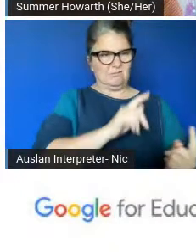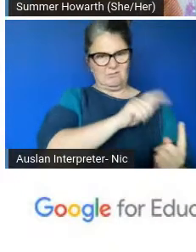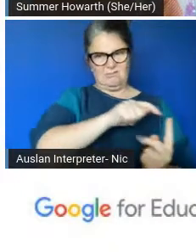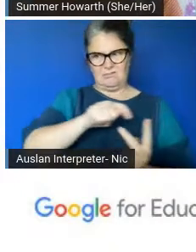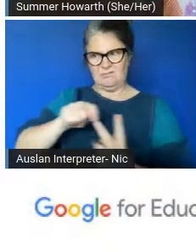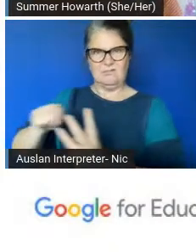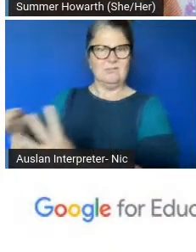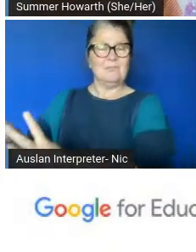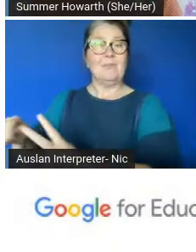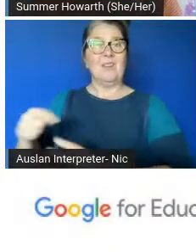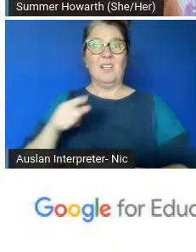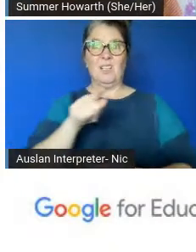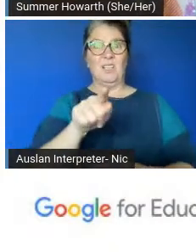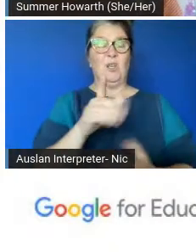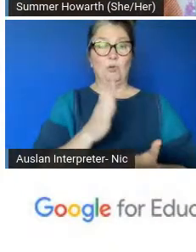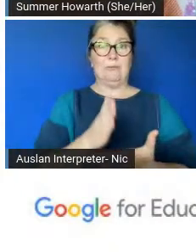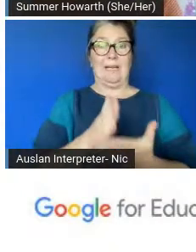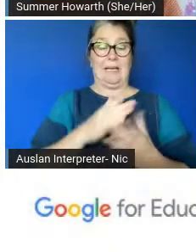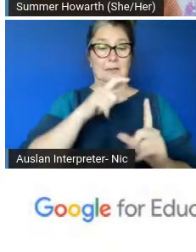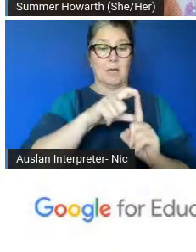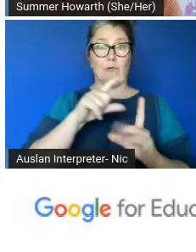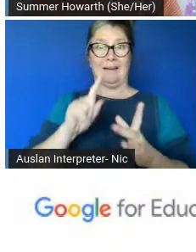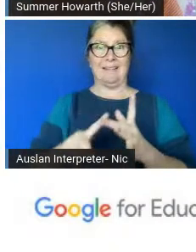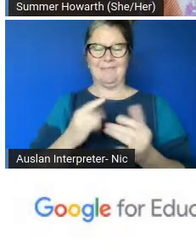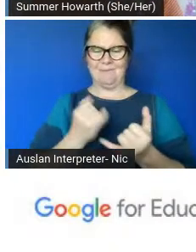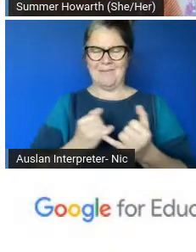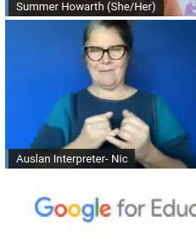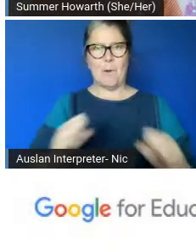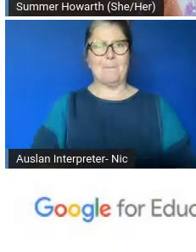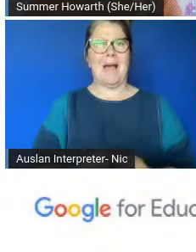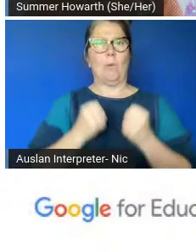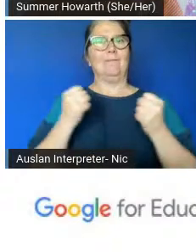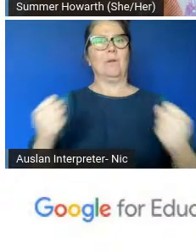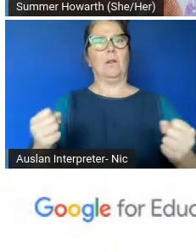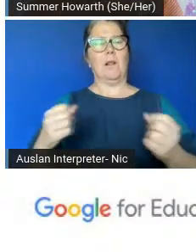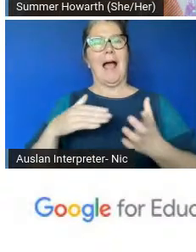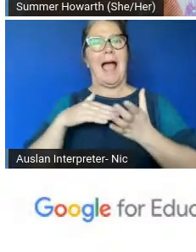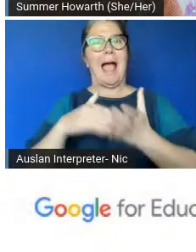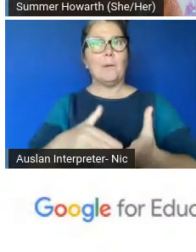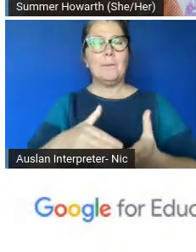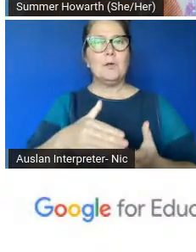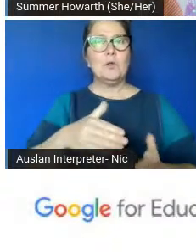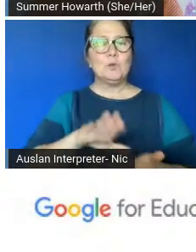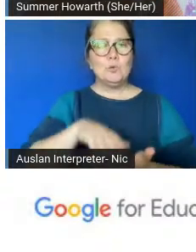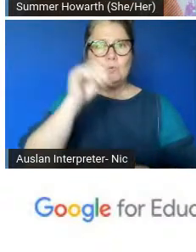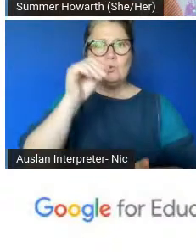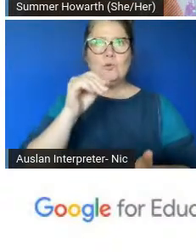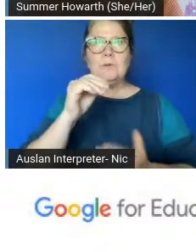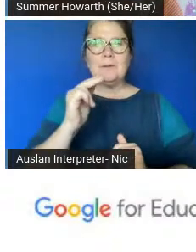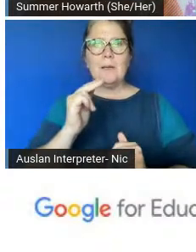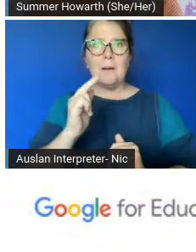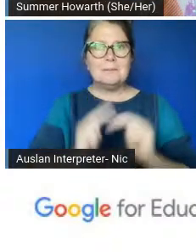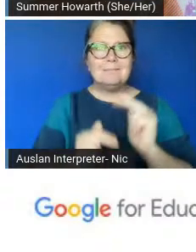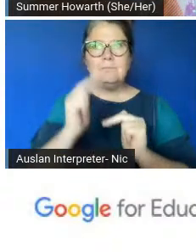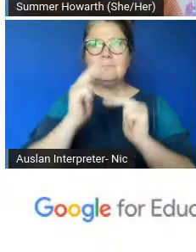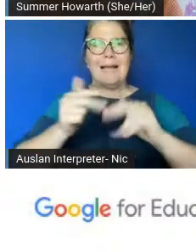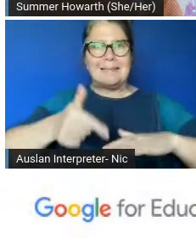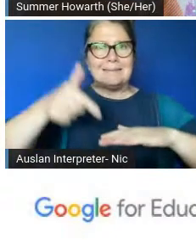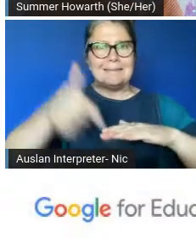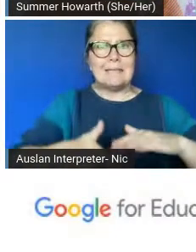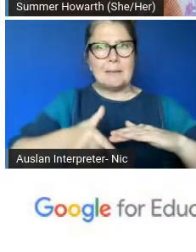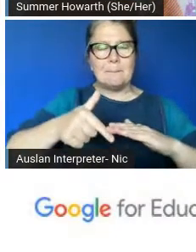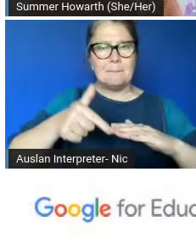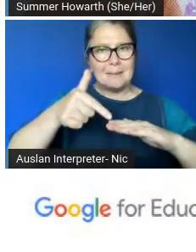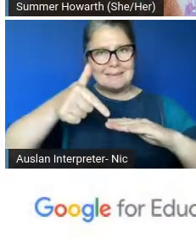so powerful at helping students to develop really deep expert knowledge and and skills. And that